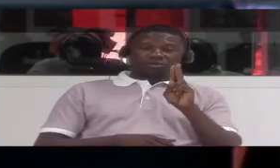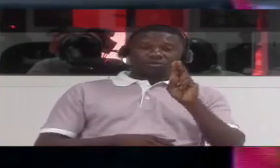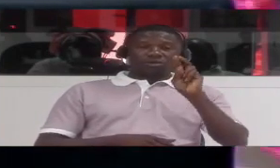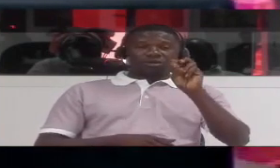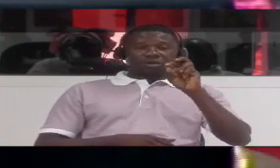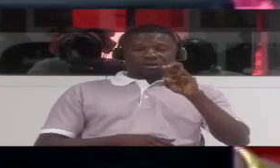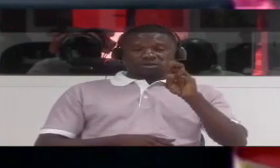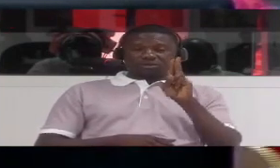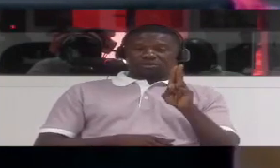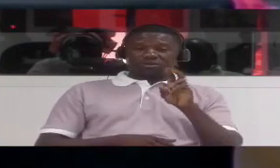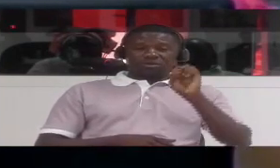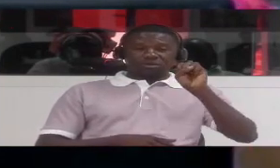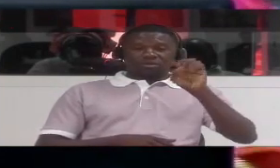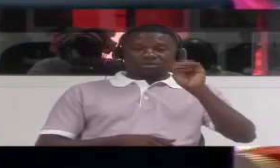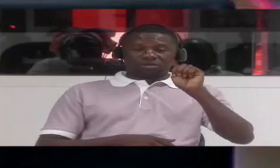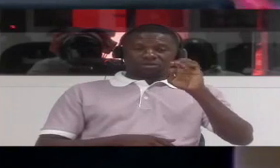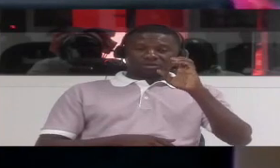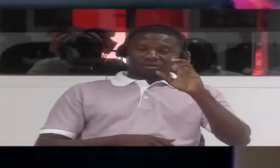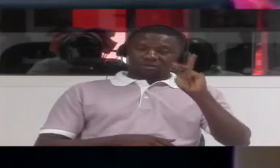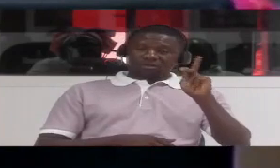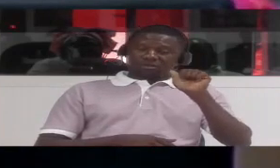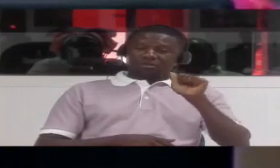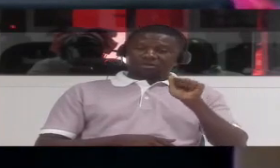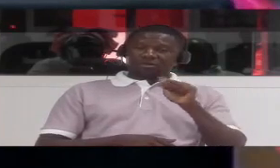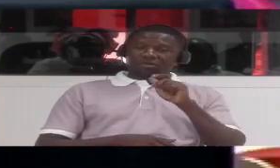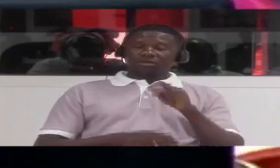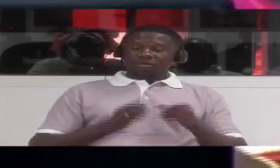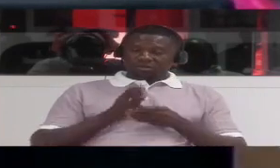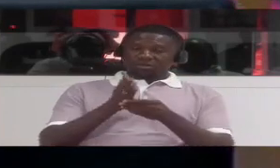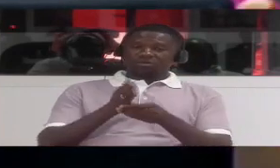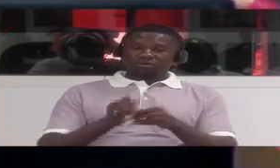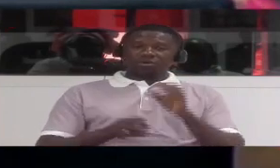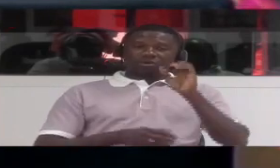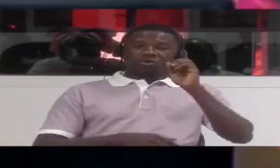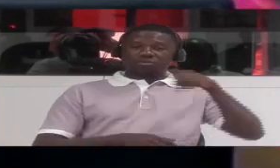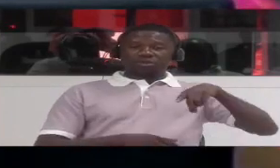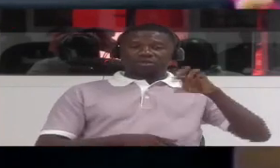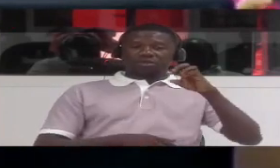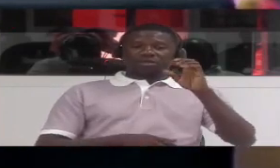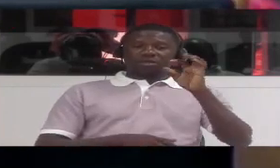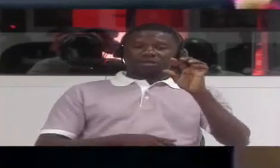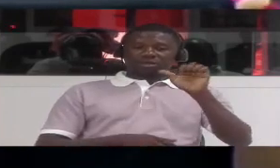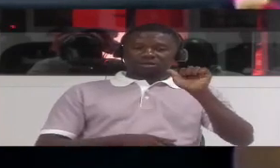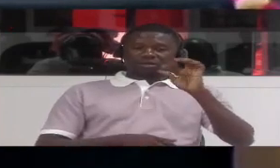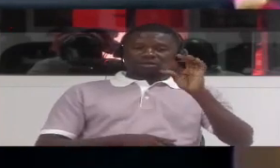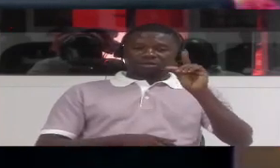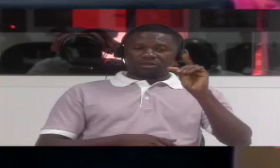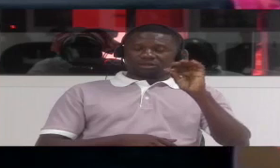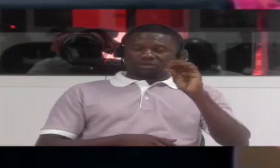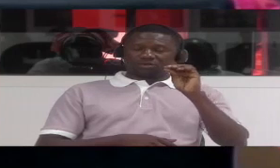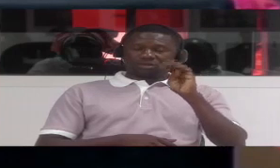You told us that Tumbul Tamba was in charge of this group. He was. You also mentioned Musa Jamme, Malia